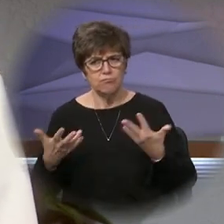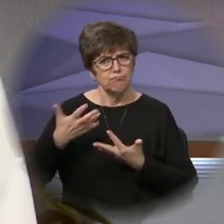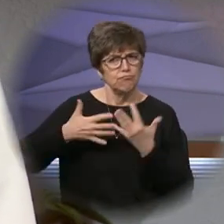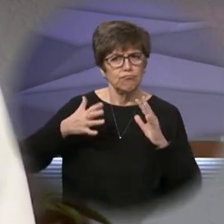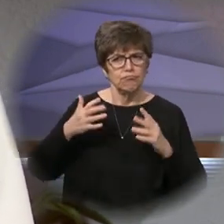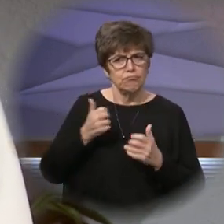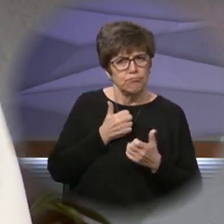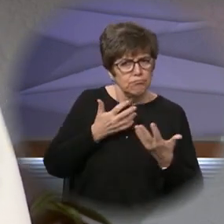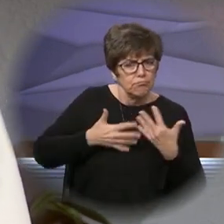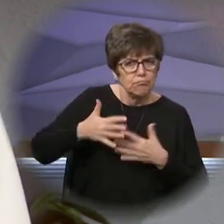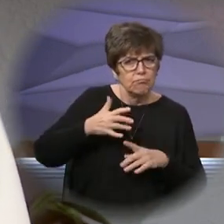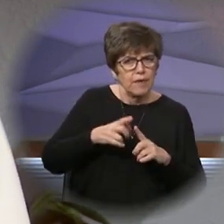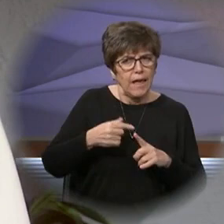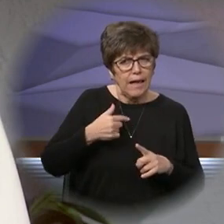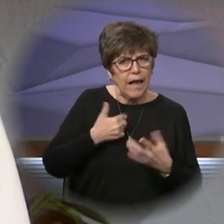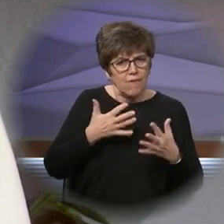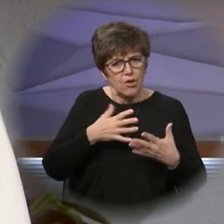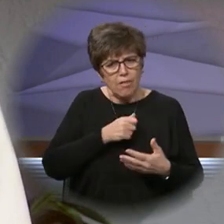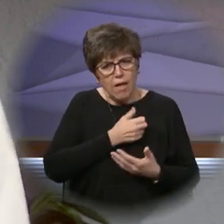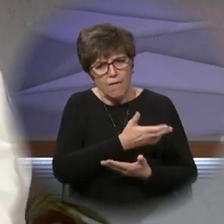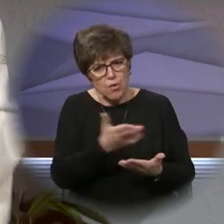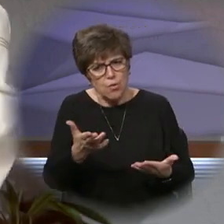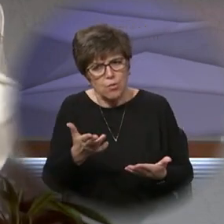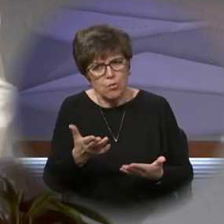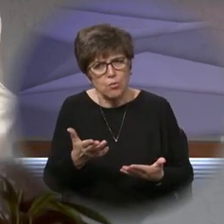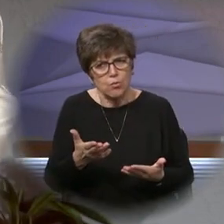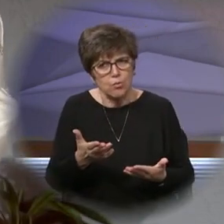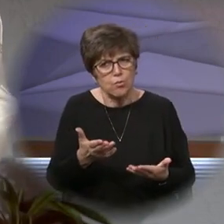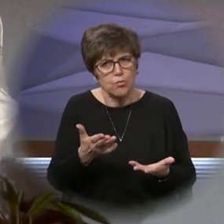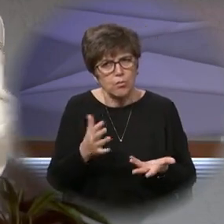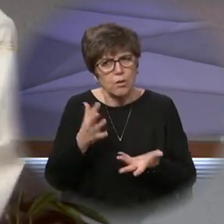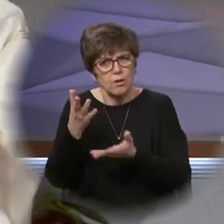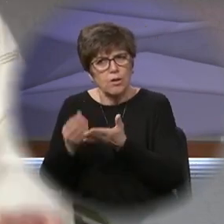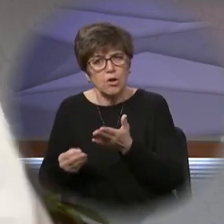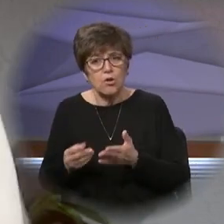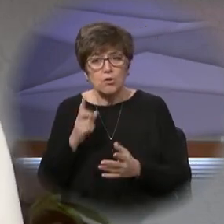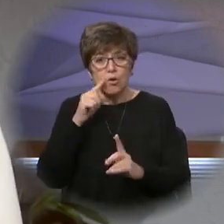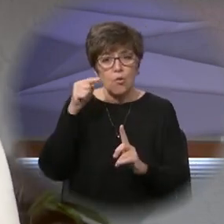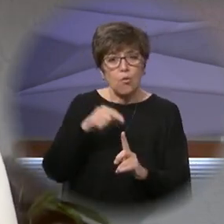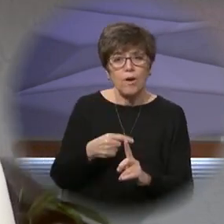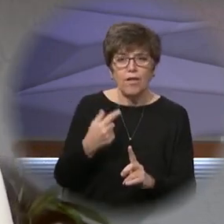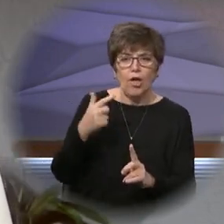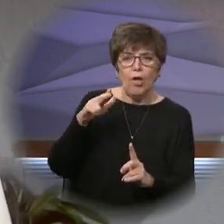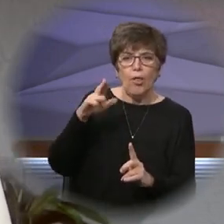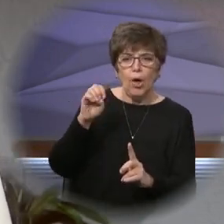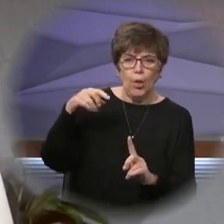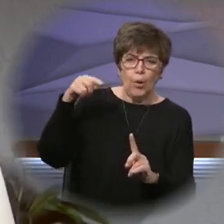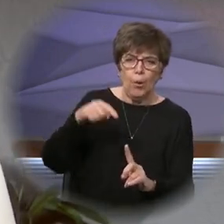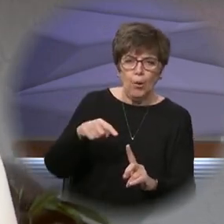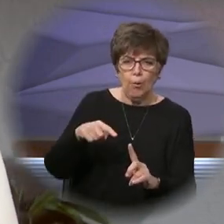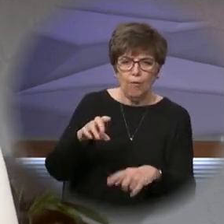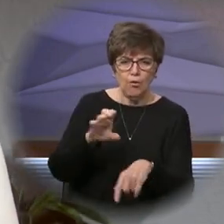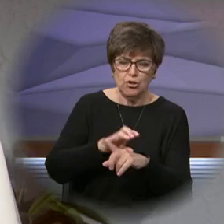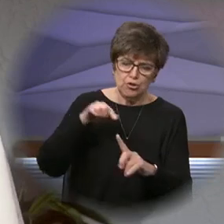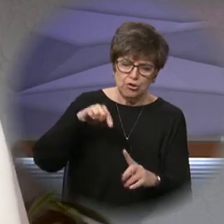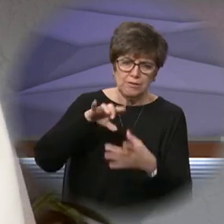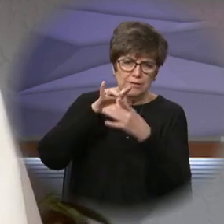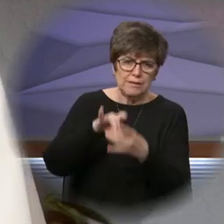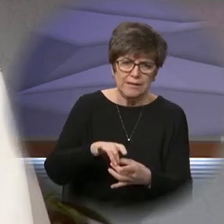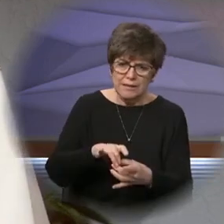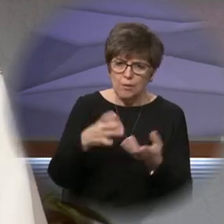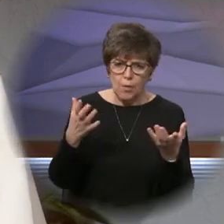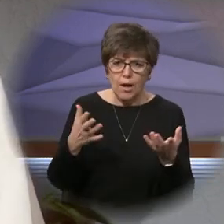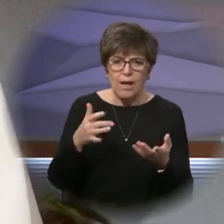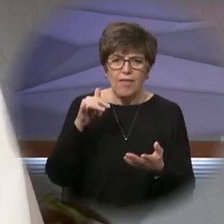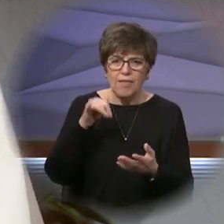another as I have loved you. And so the glue of the church, of this community of faith, would